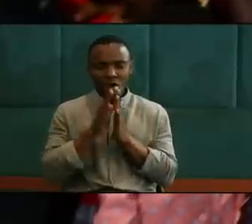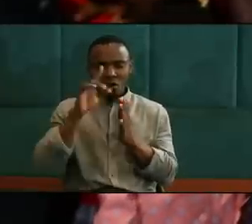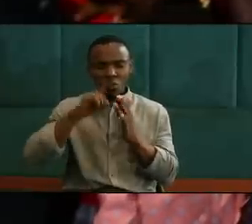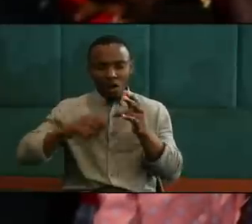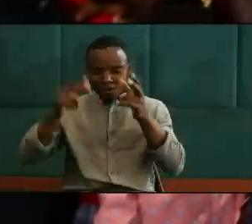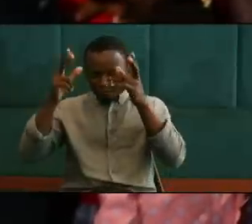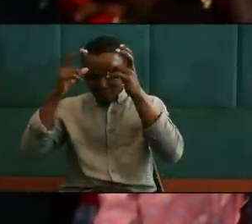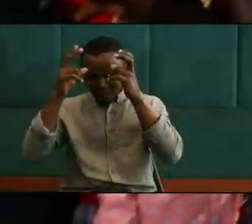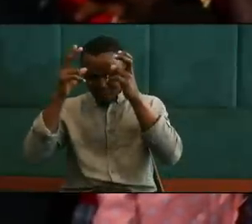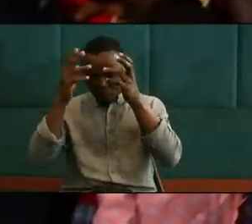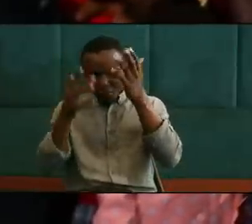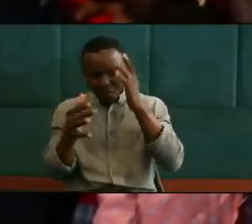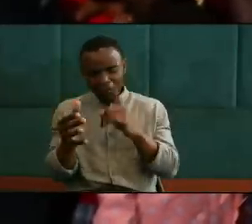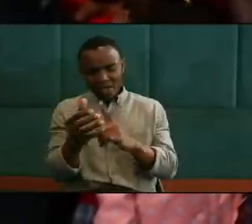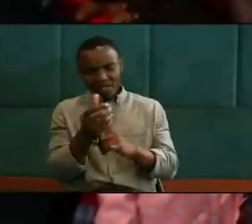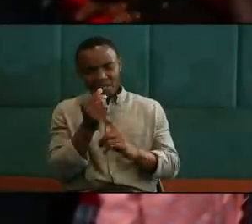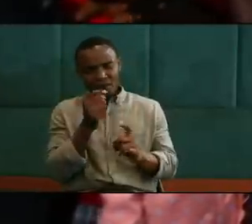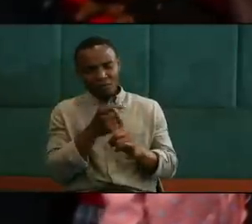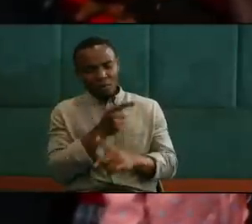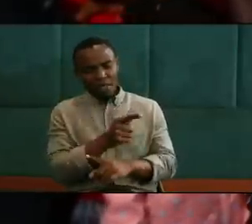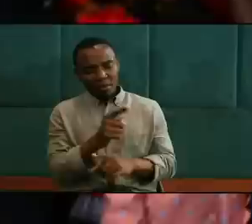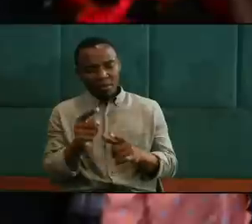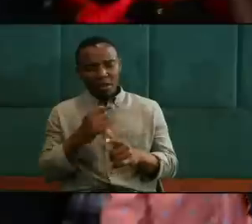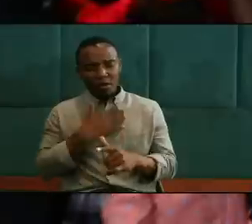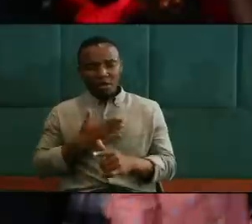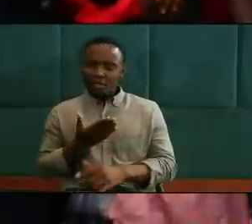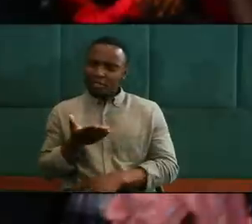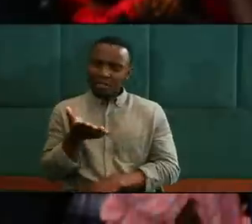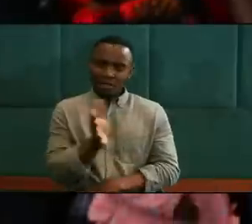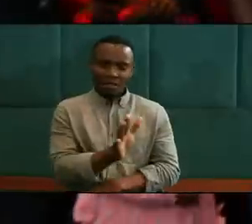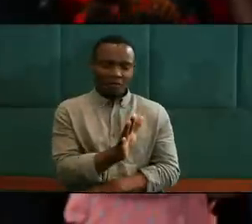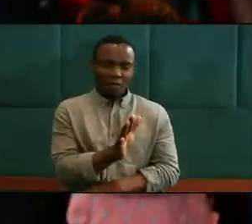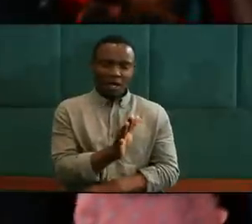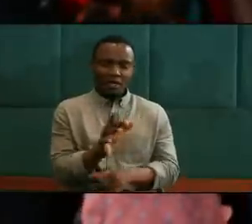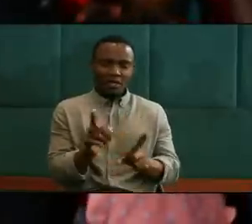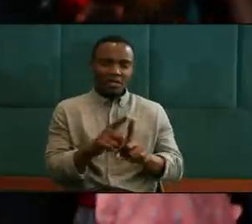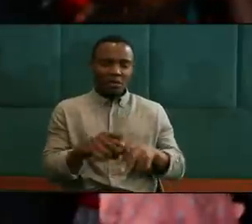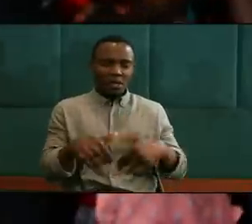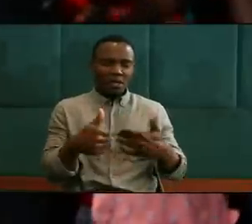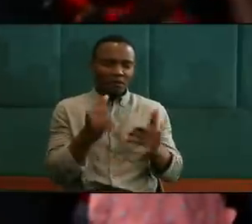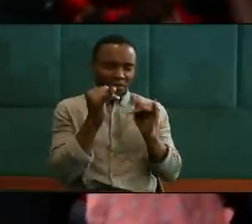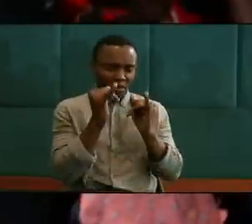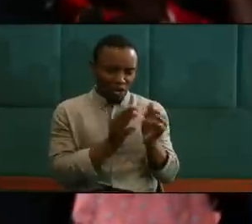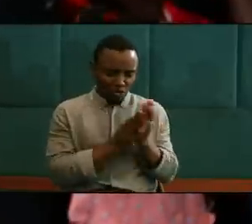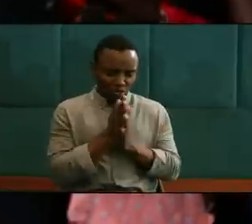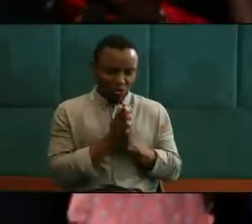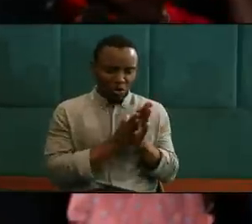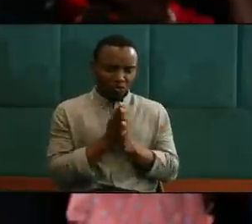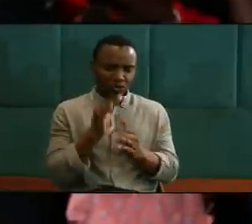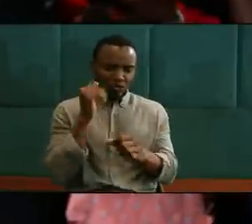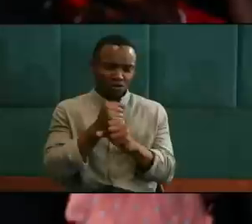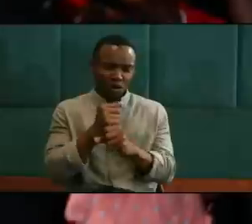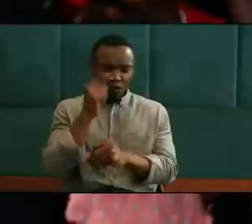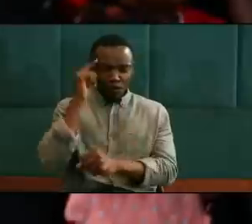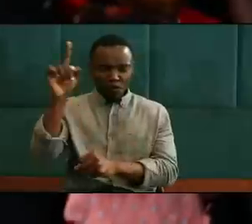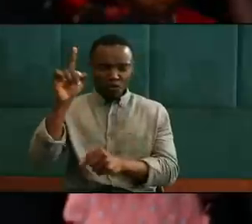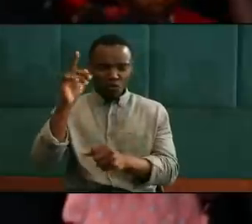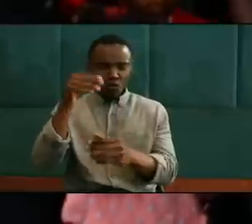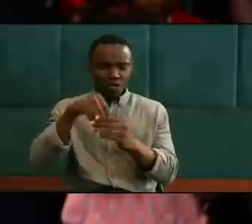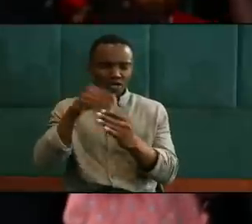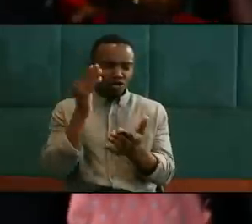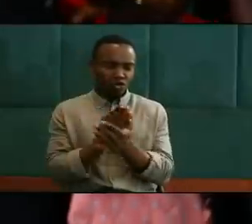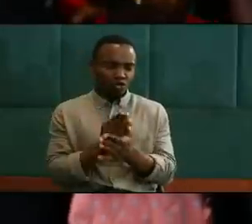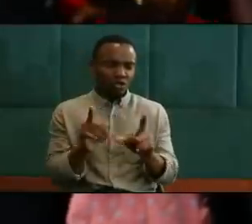one may have taken away from them, you may return it, Lord, and give them a new zeal to work for you in truth and in spirit.